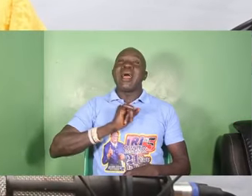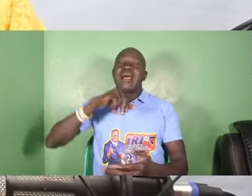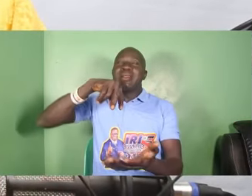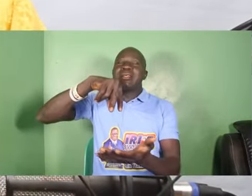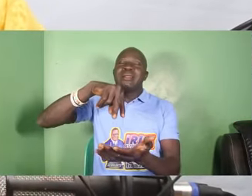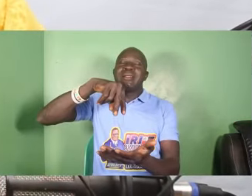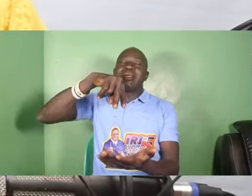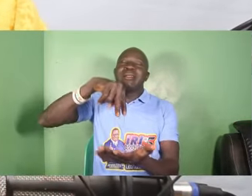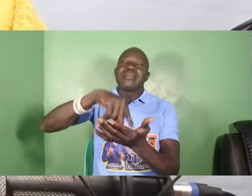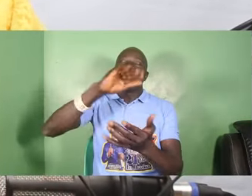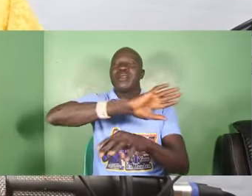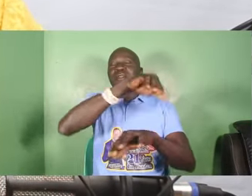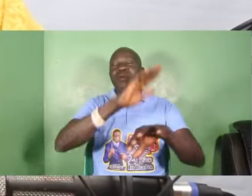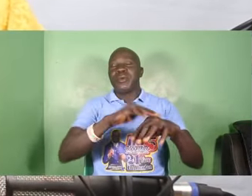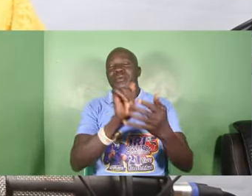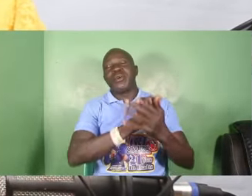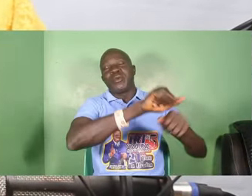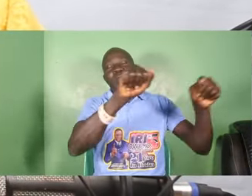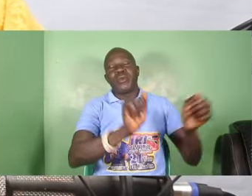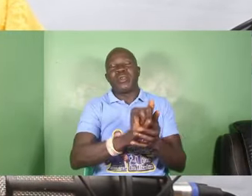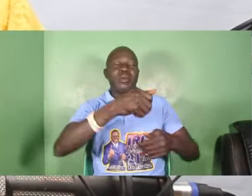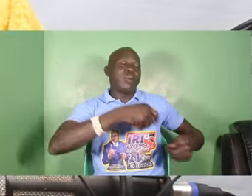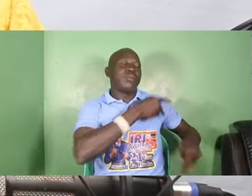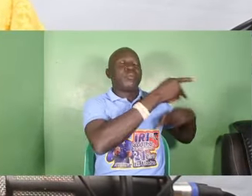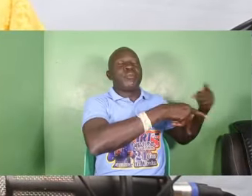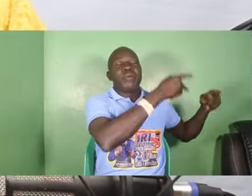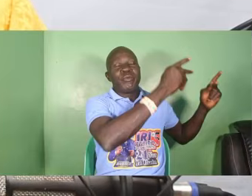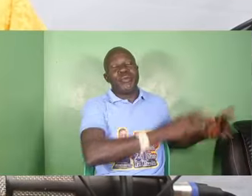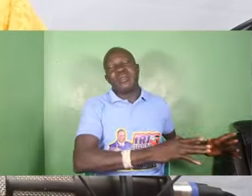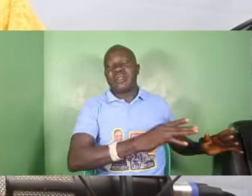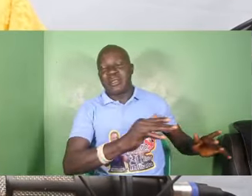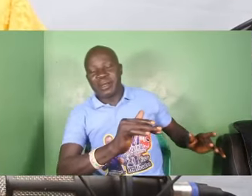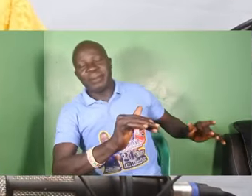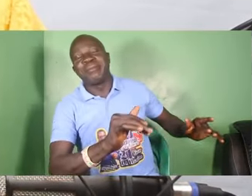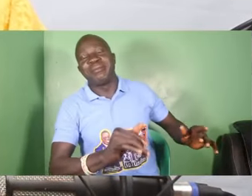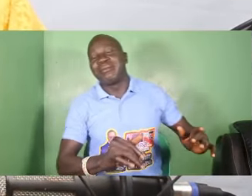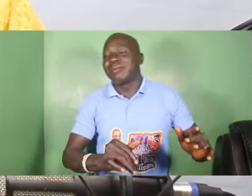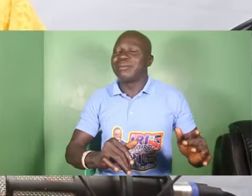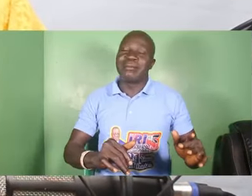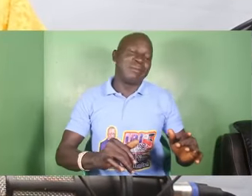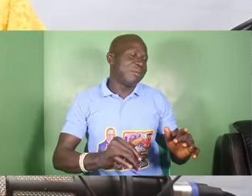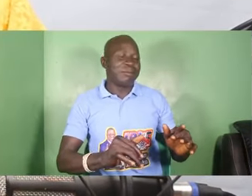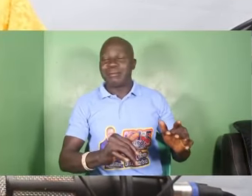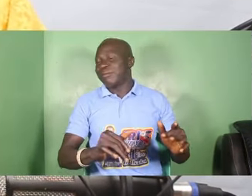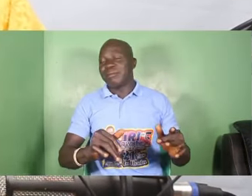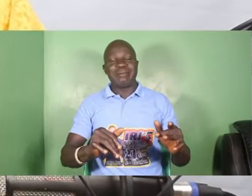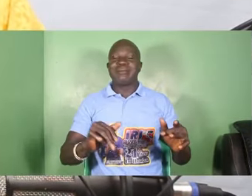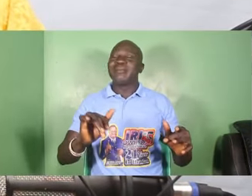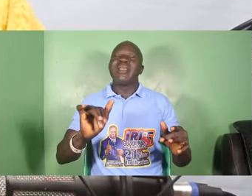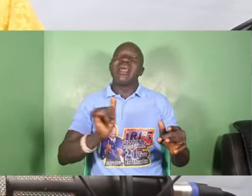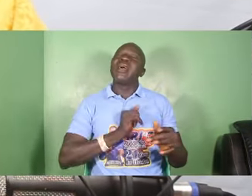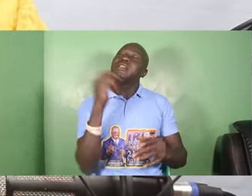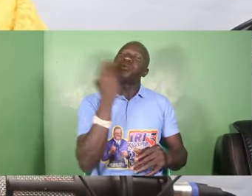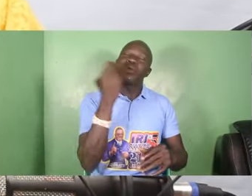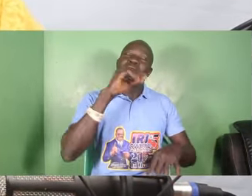I sit on the ark of the prophet. Mosoro ni agbede meji ti ase tin